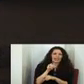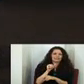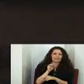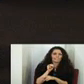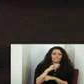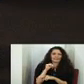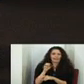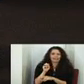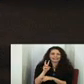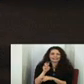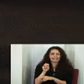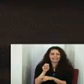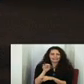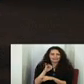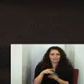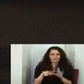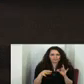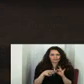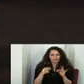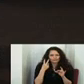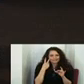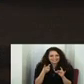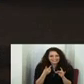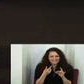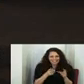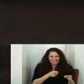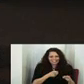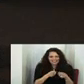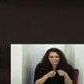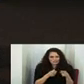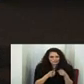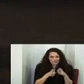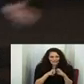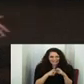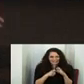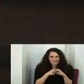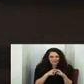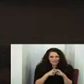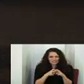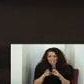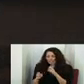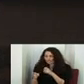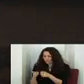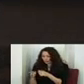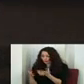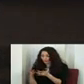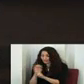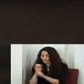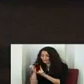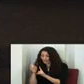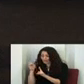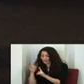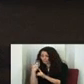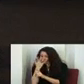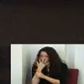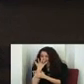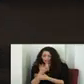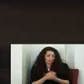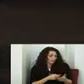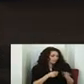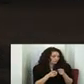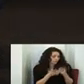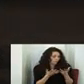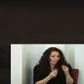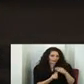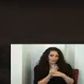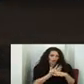of Genesis, we see issues of control. Controlling what their environment should look like. Controlling what the garden